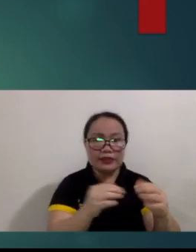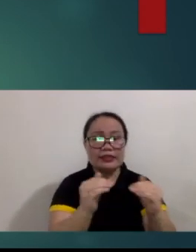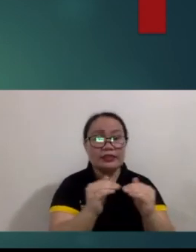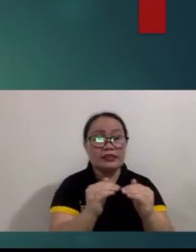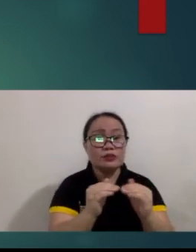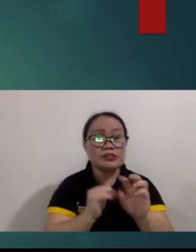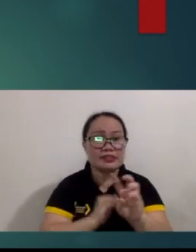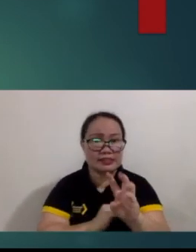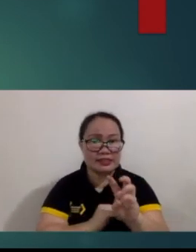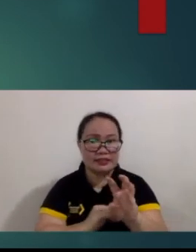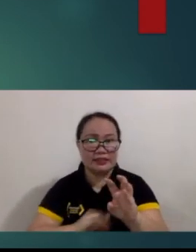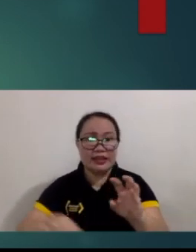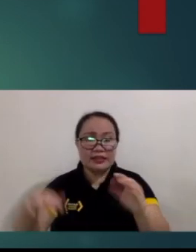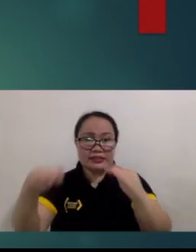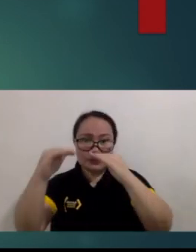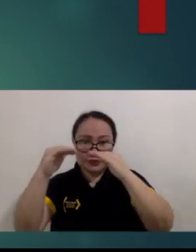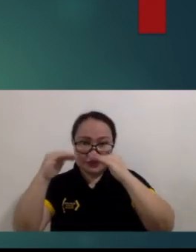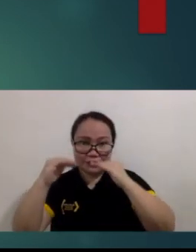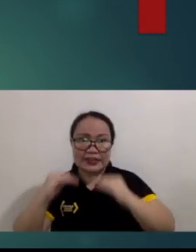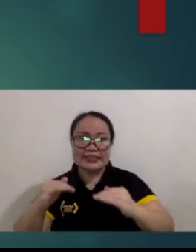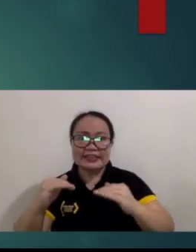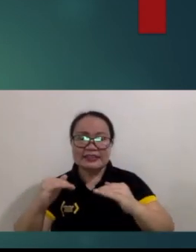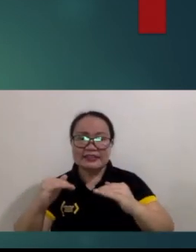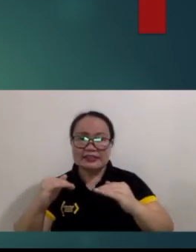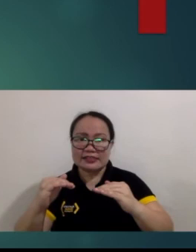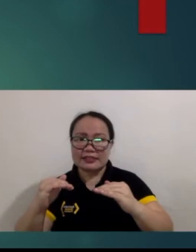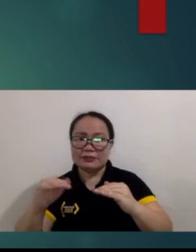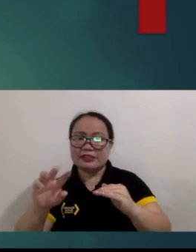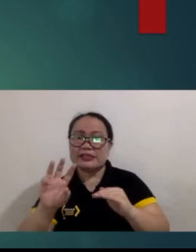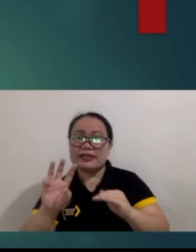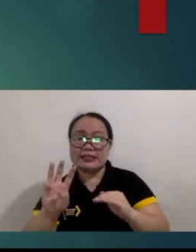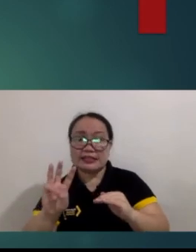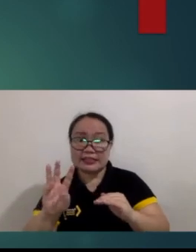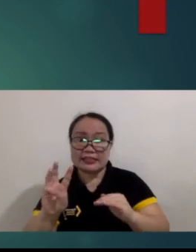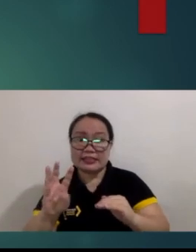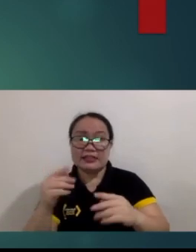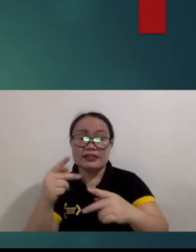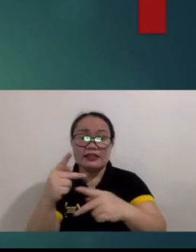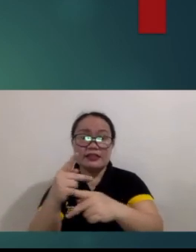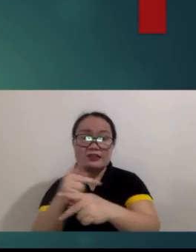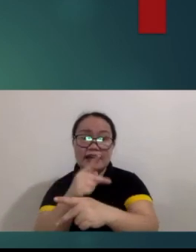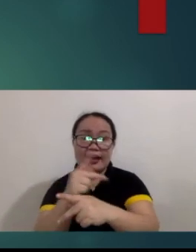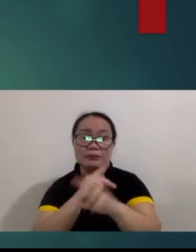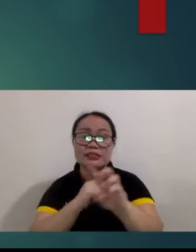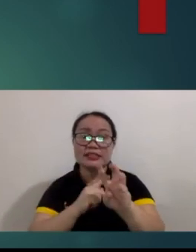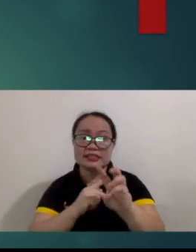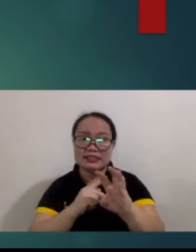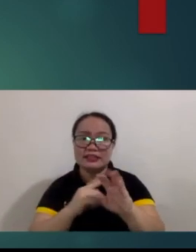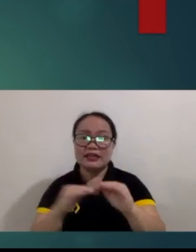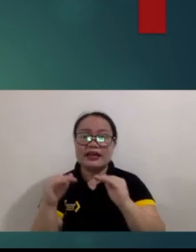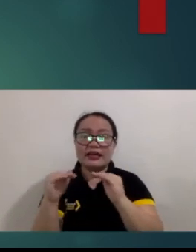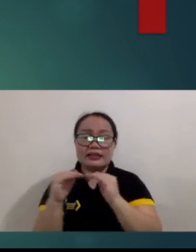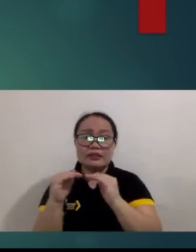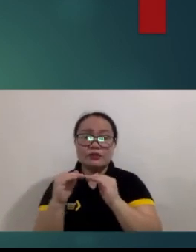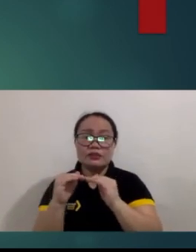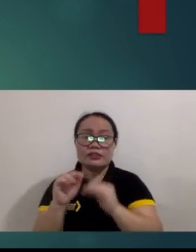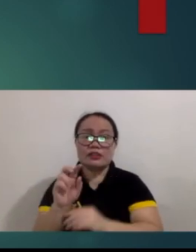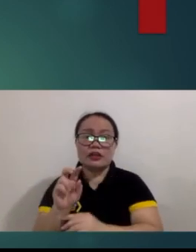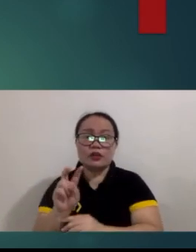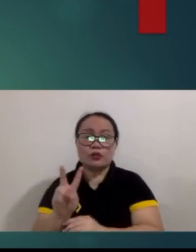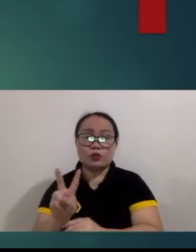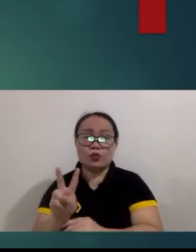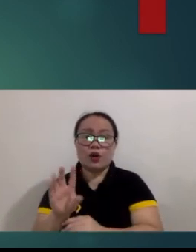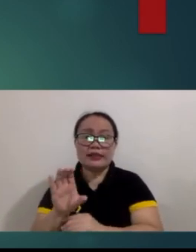4 equals 16. So the final step is 16 times 16